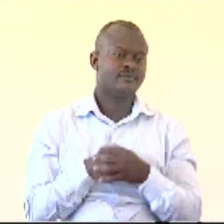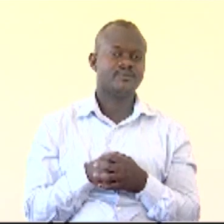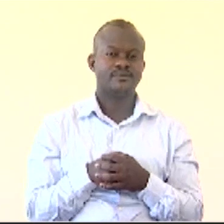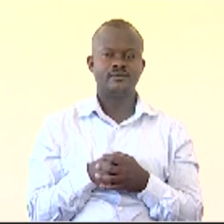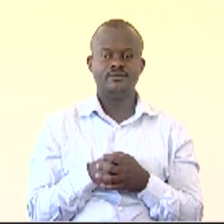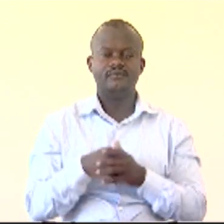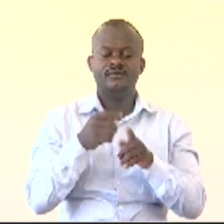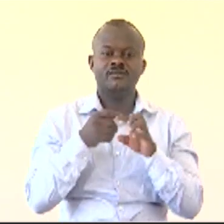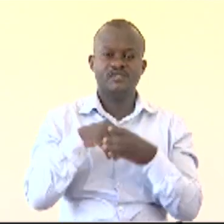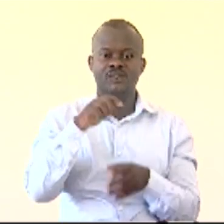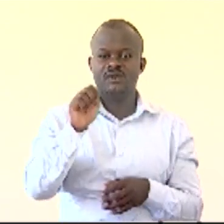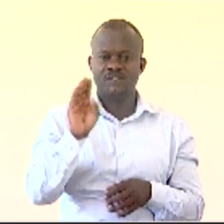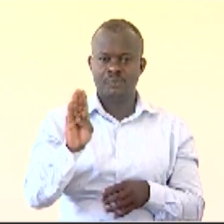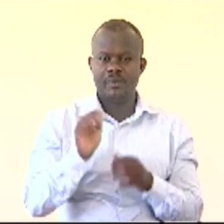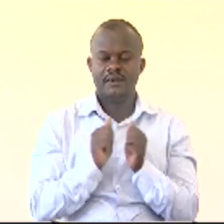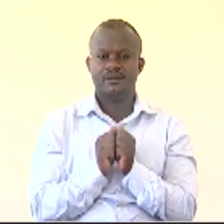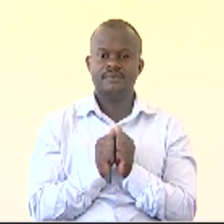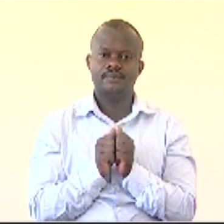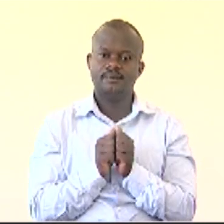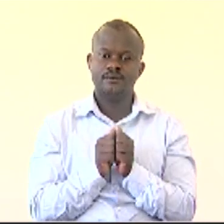suffering from TB, tuberculosis.